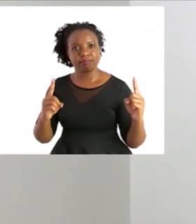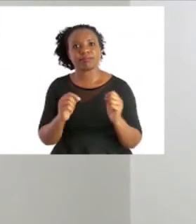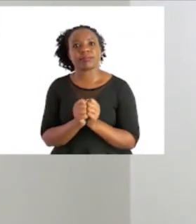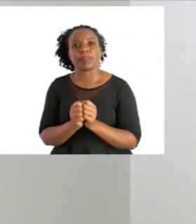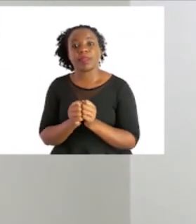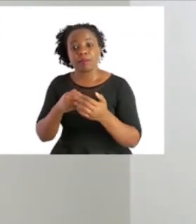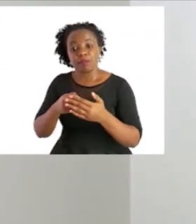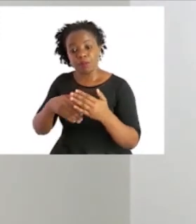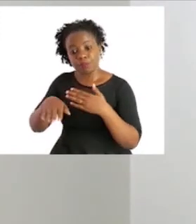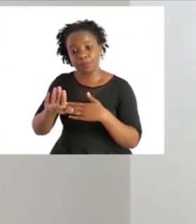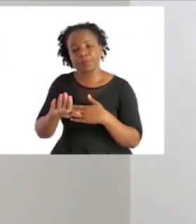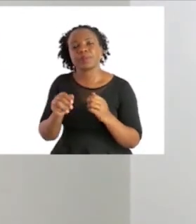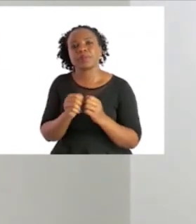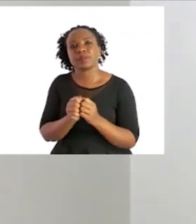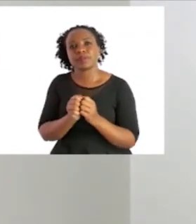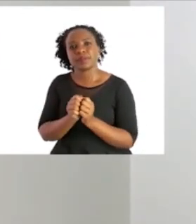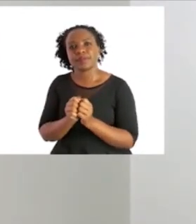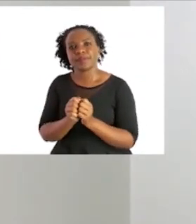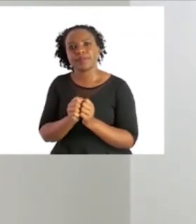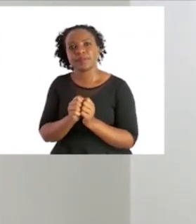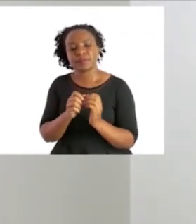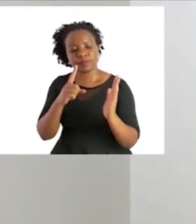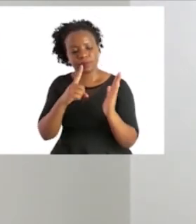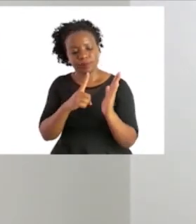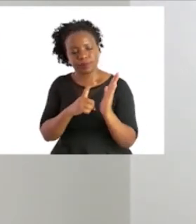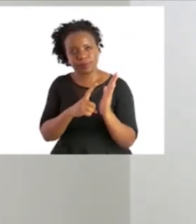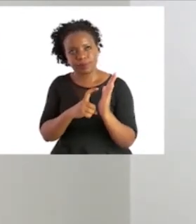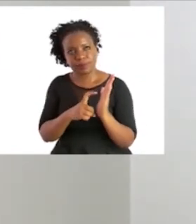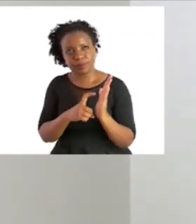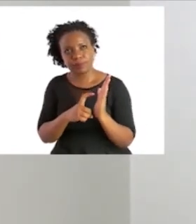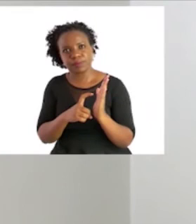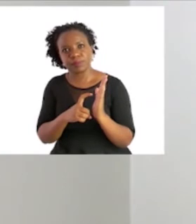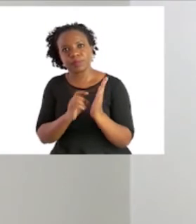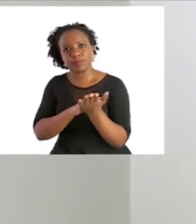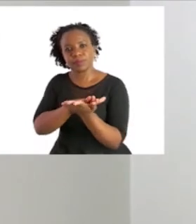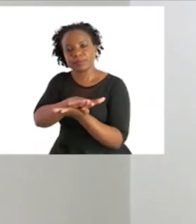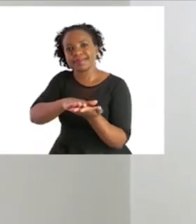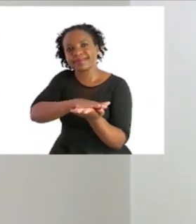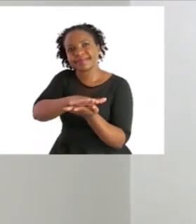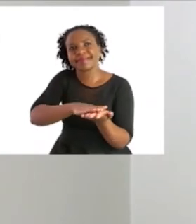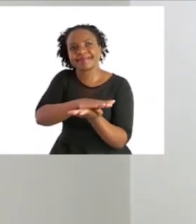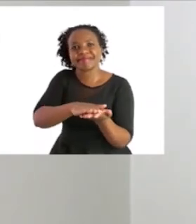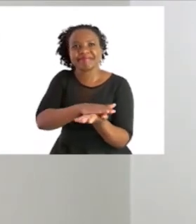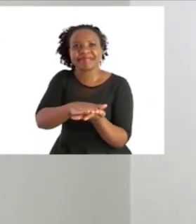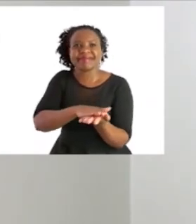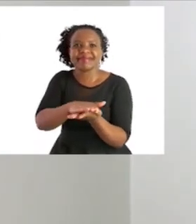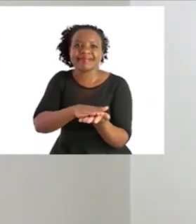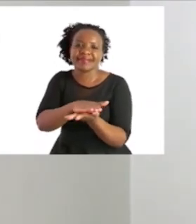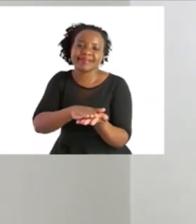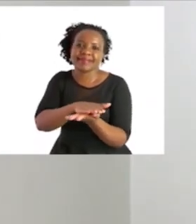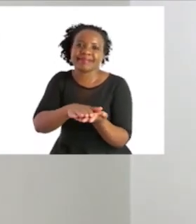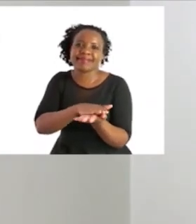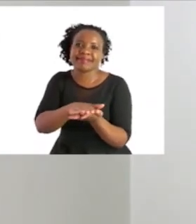Before we go, let's take our sanitizer and try to